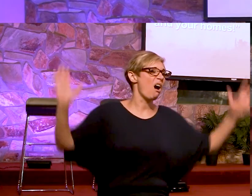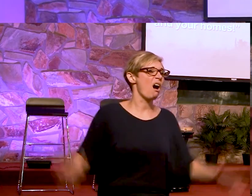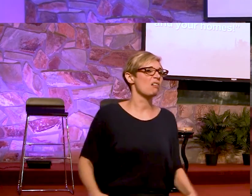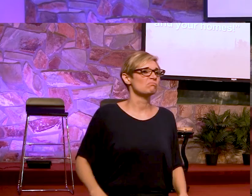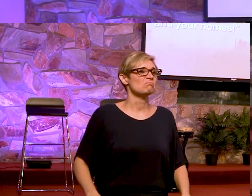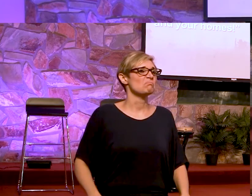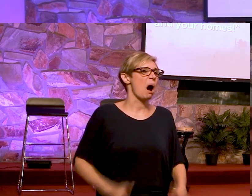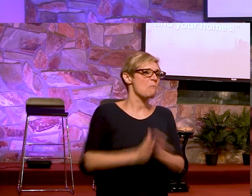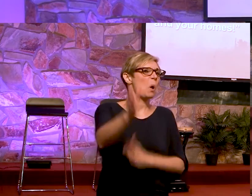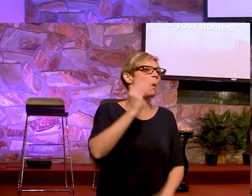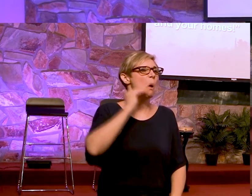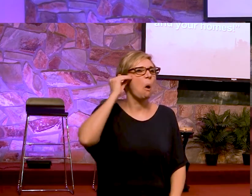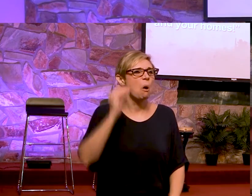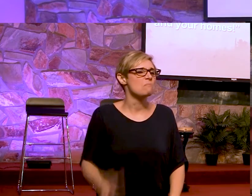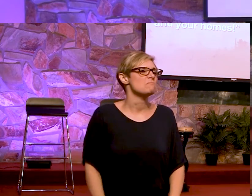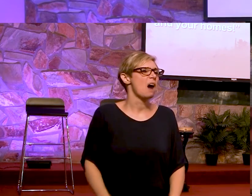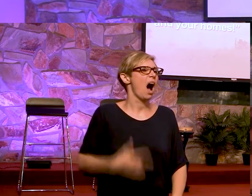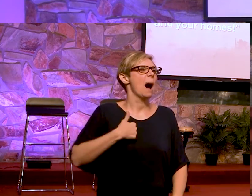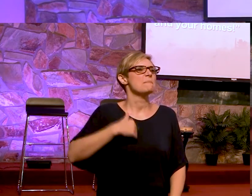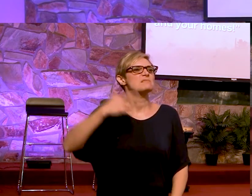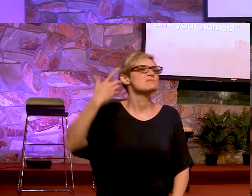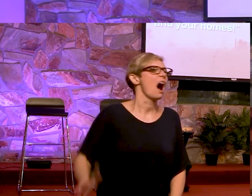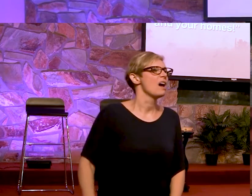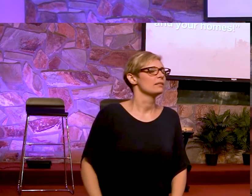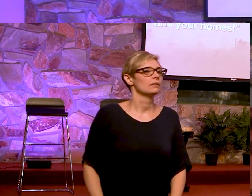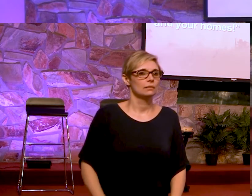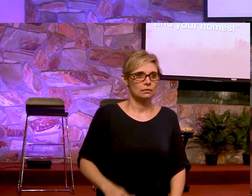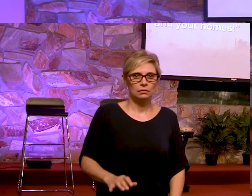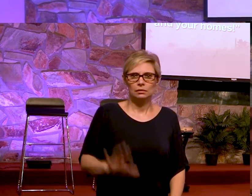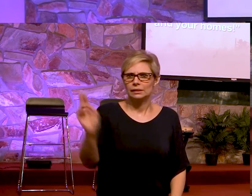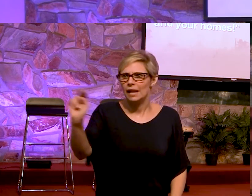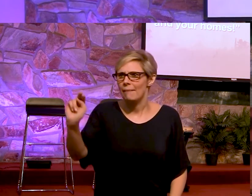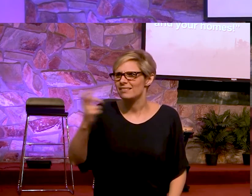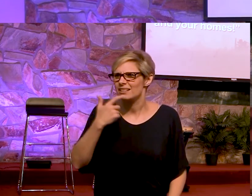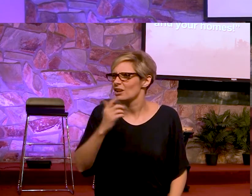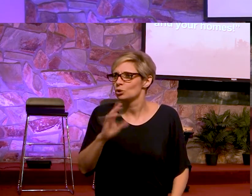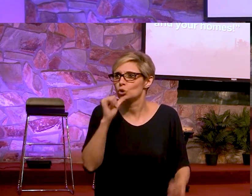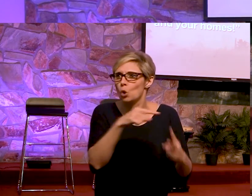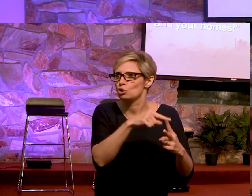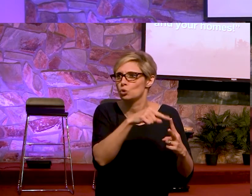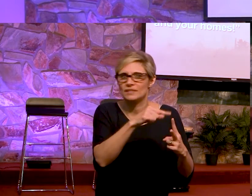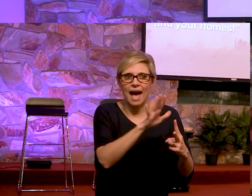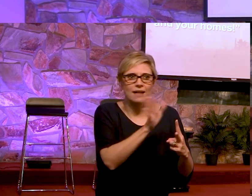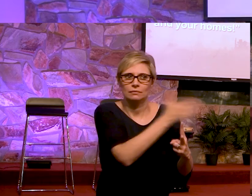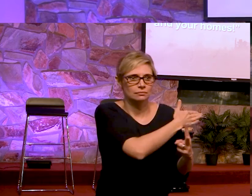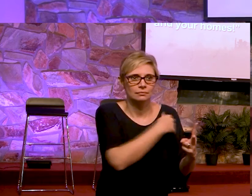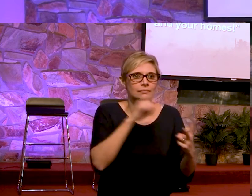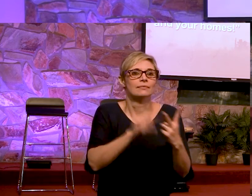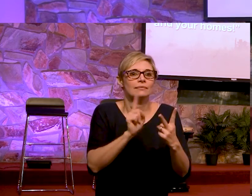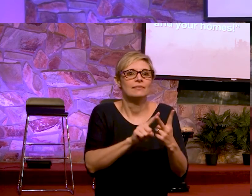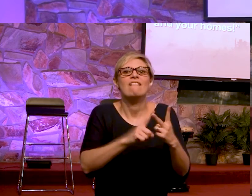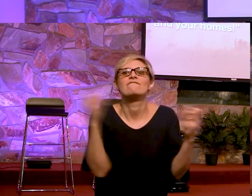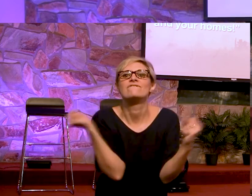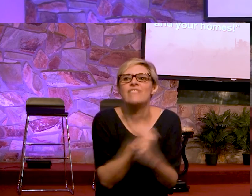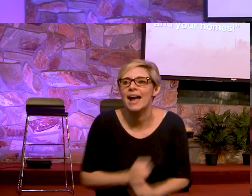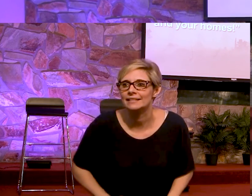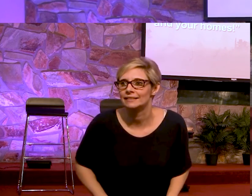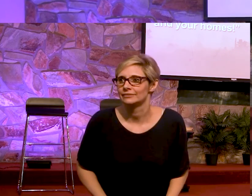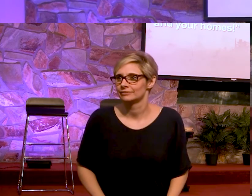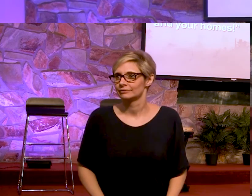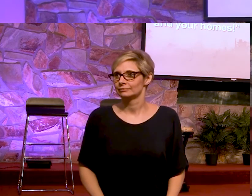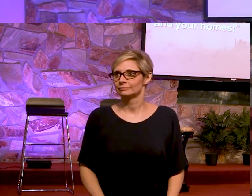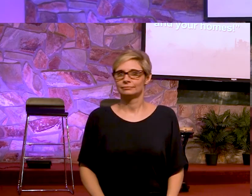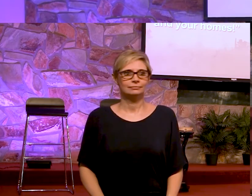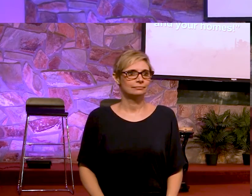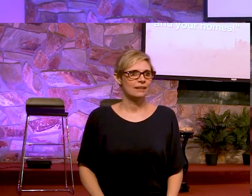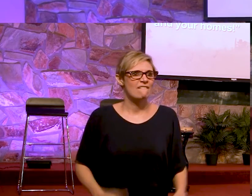you can say, that's it, I'm out of here. But Nehemiah says, no, here's what I want you to do. I want you to fight. I want you to